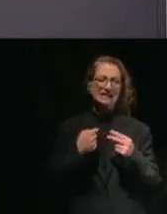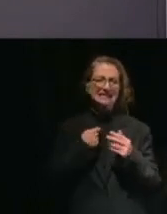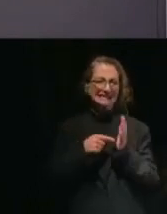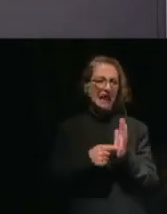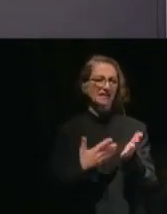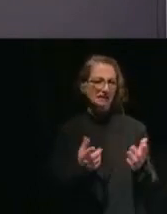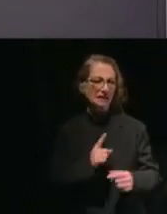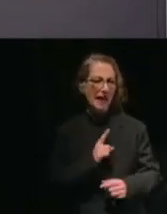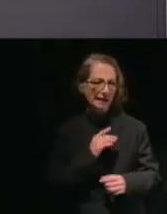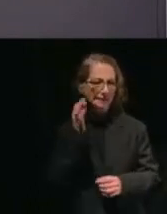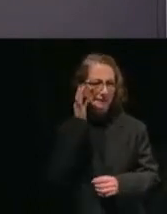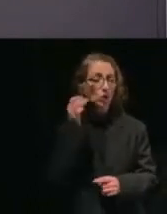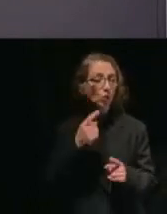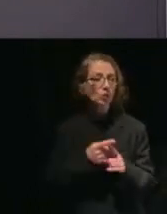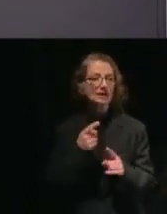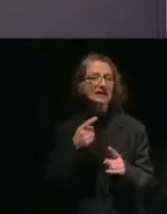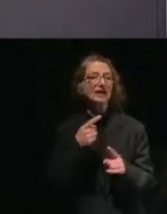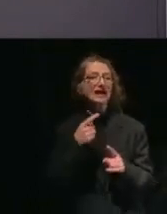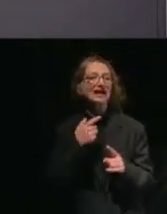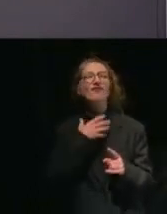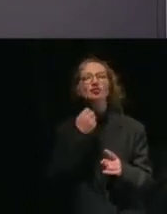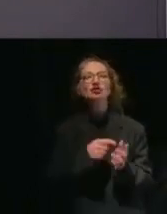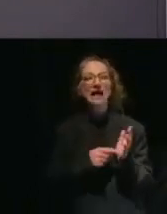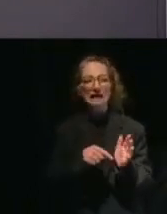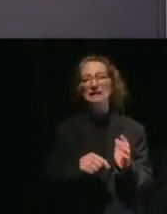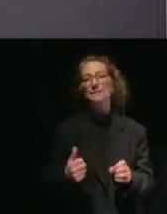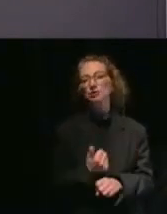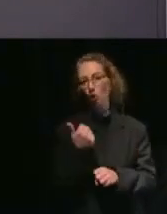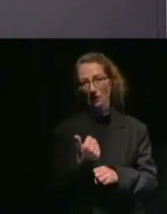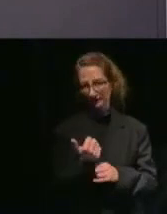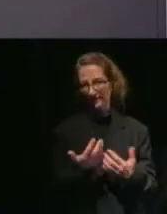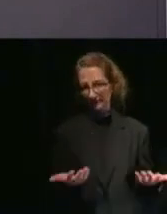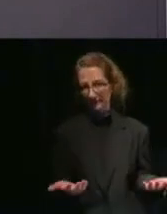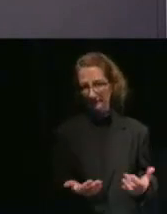order to account for the special nature of the field.